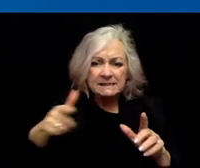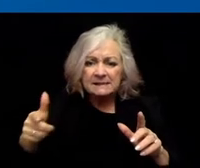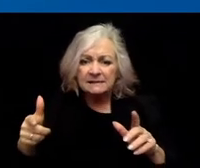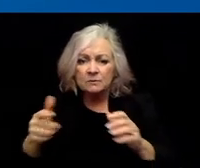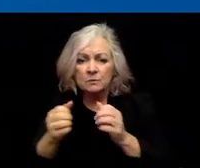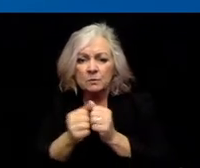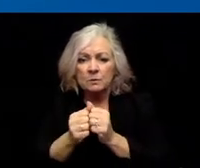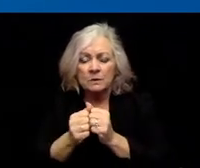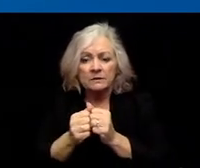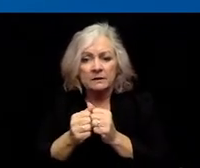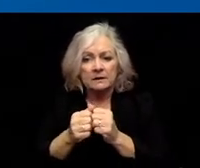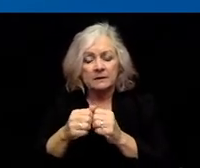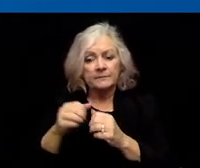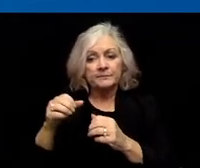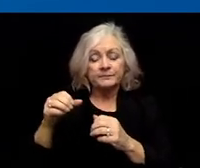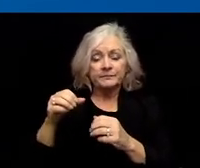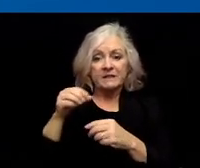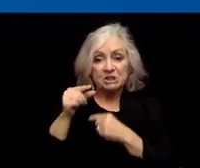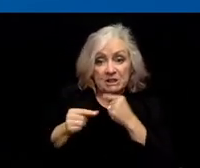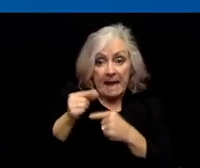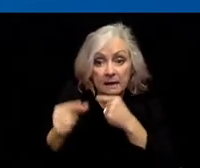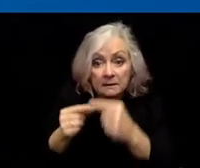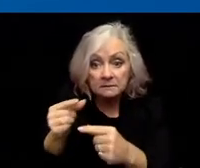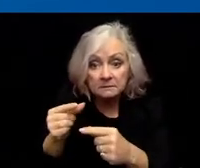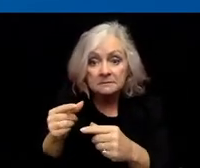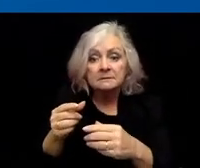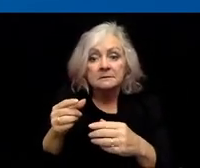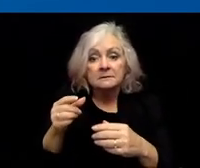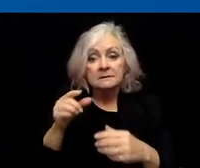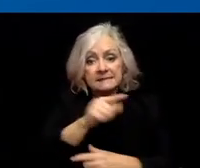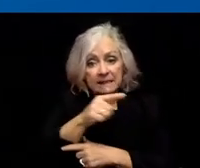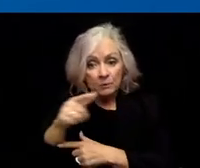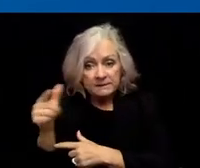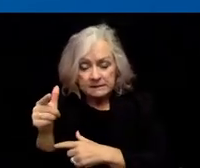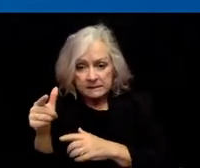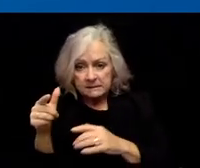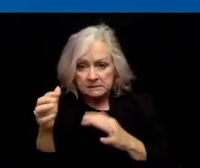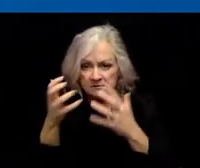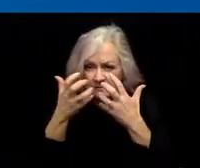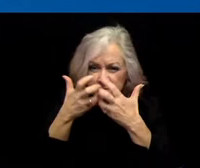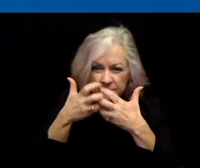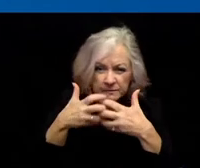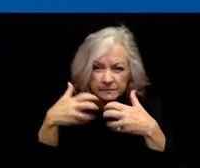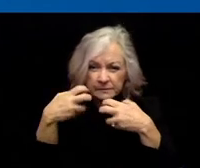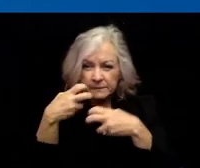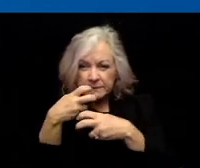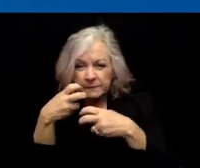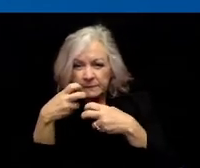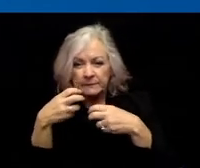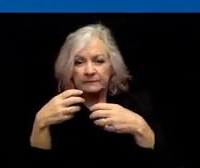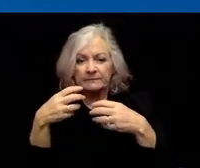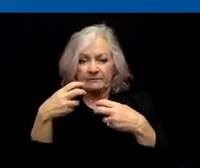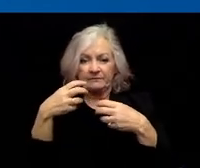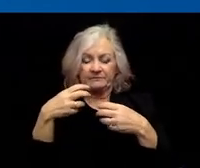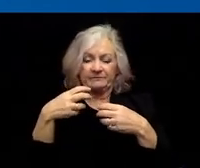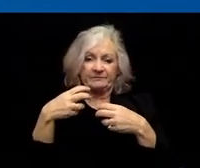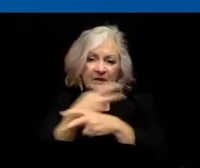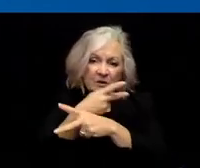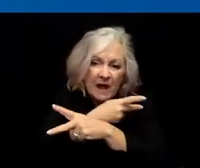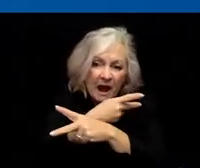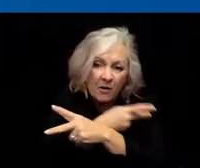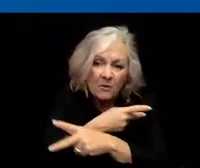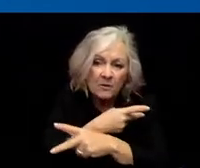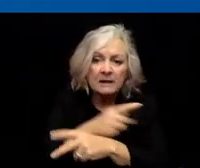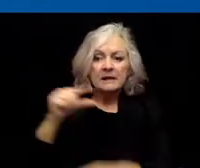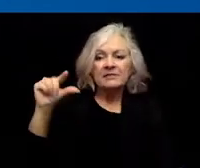order to identify a gene, one of the 100 genes linked to autism and intellectual disabilities. It's a